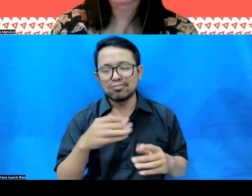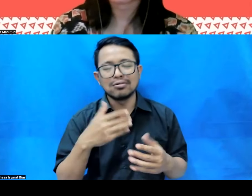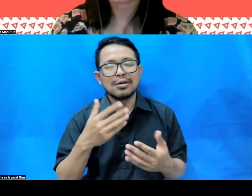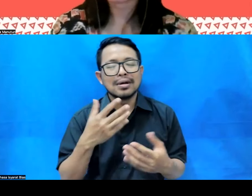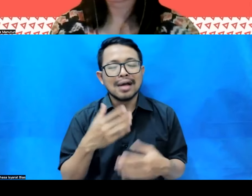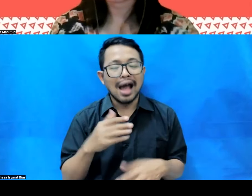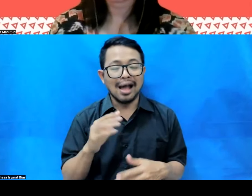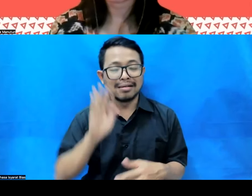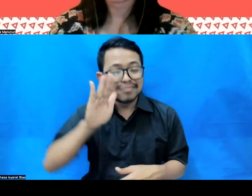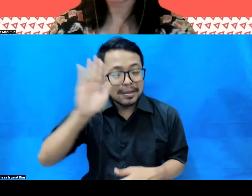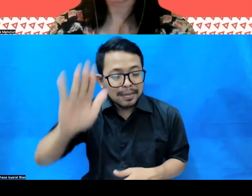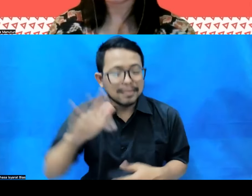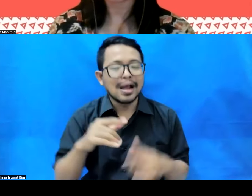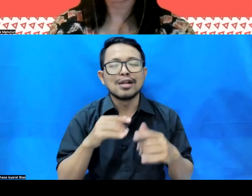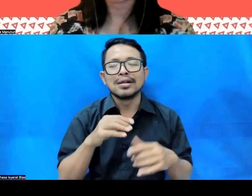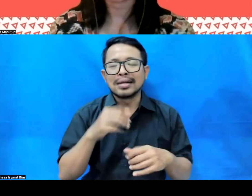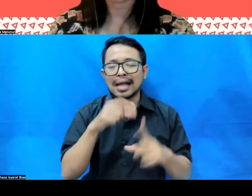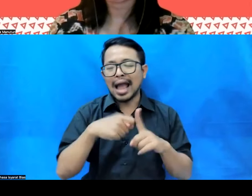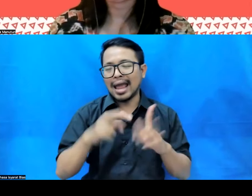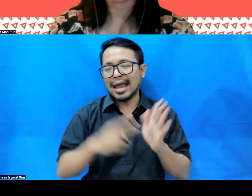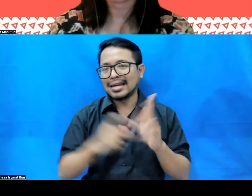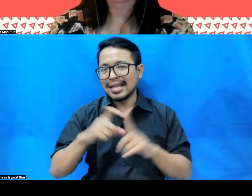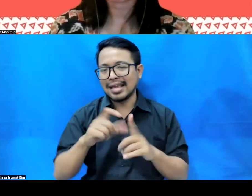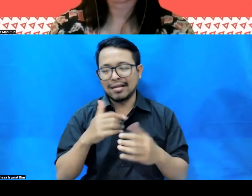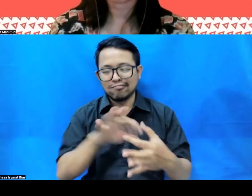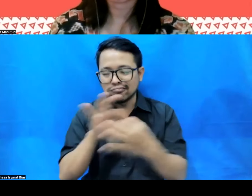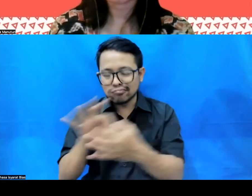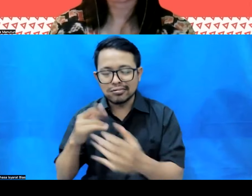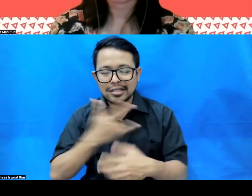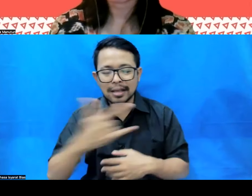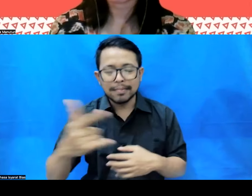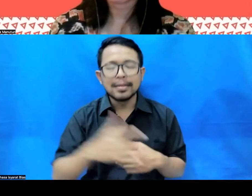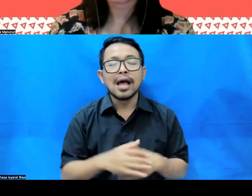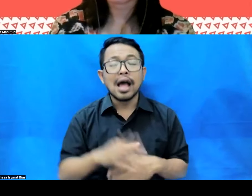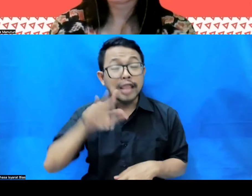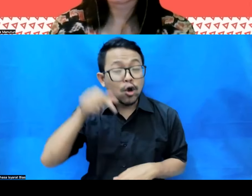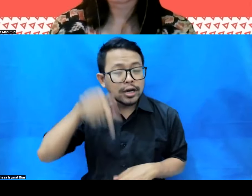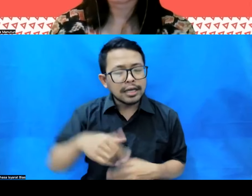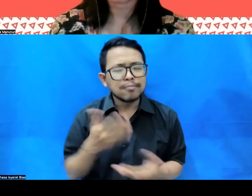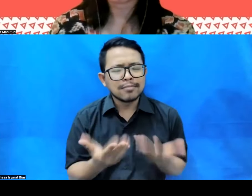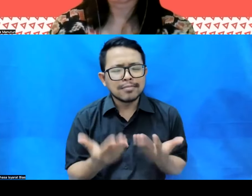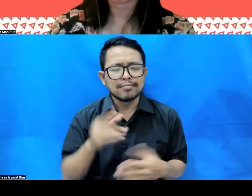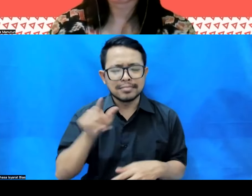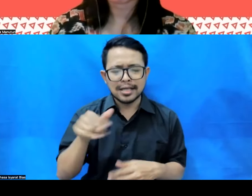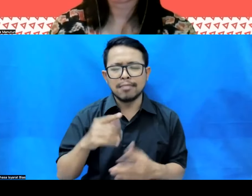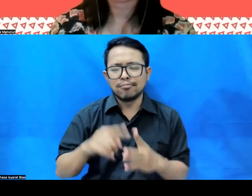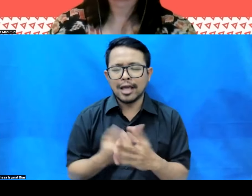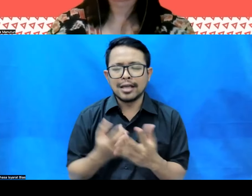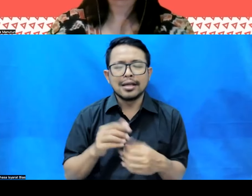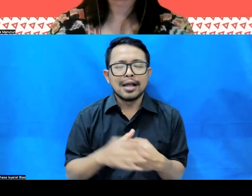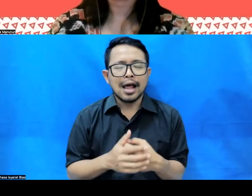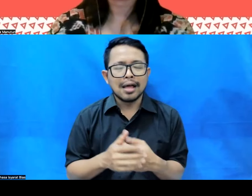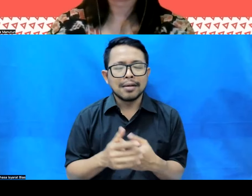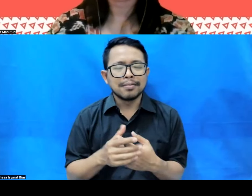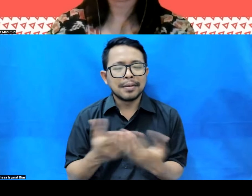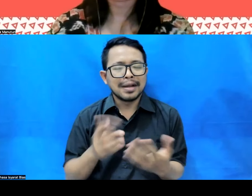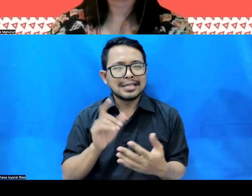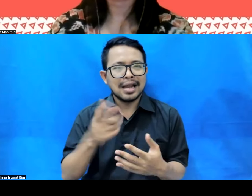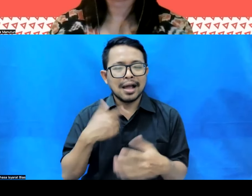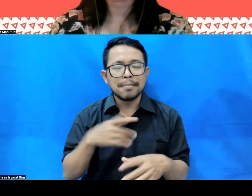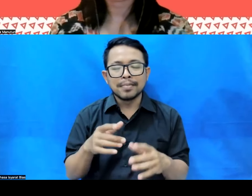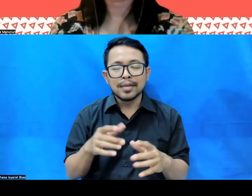Our National Commission for Disability is very open, and we can address this issue together. And I think this year we can start more concrete with